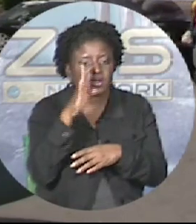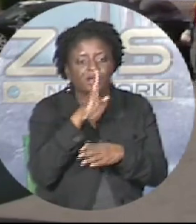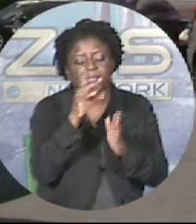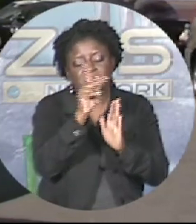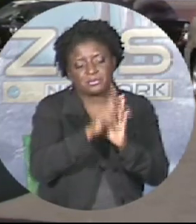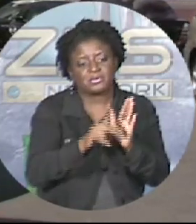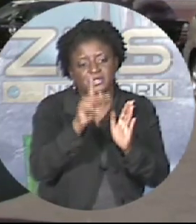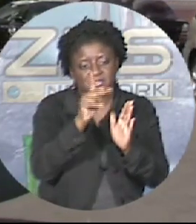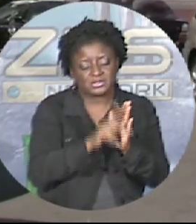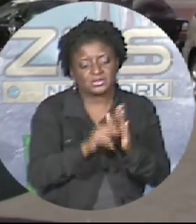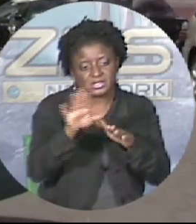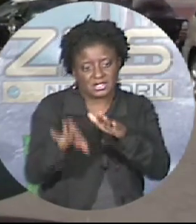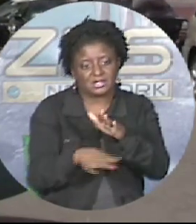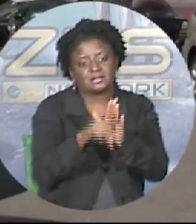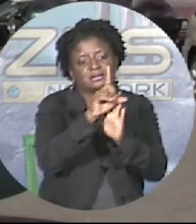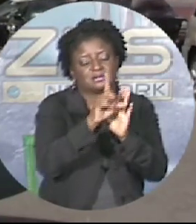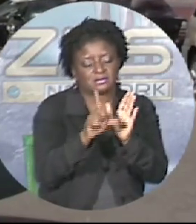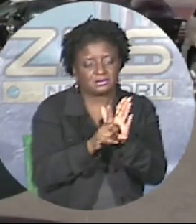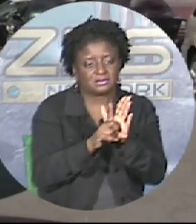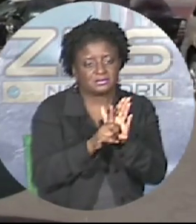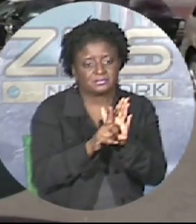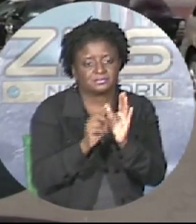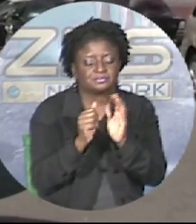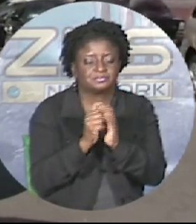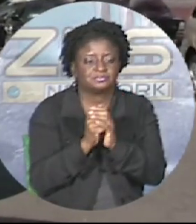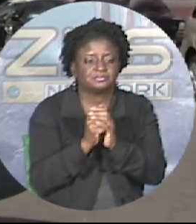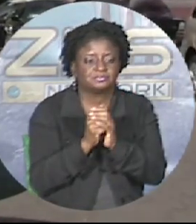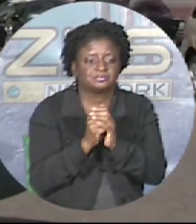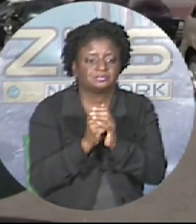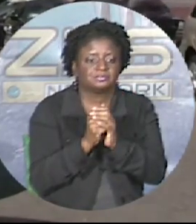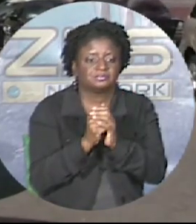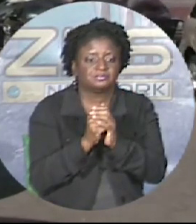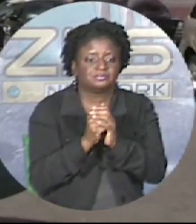to the full extent of the law. Clint Watson, ZNS Network News.